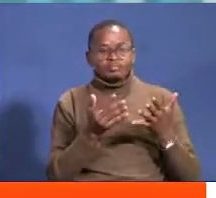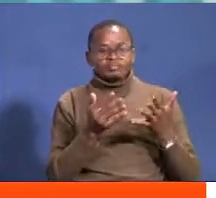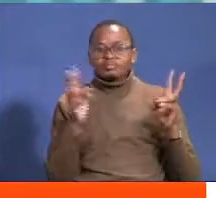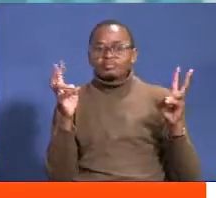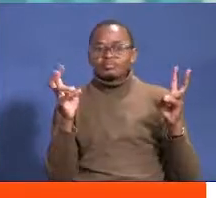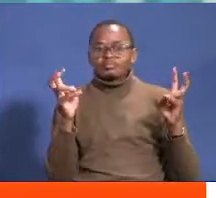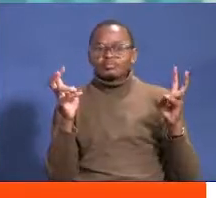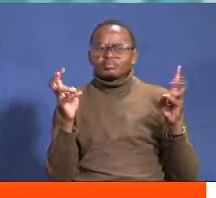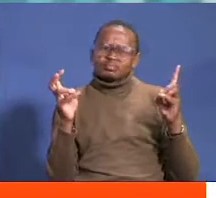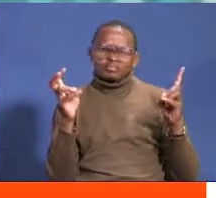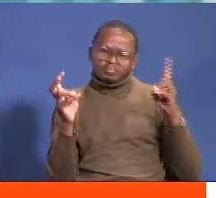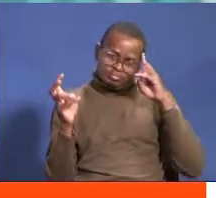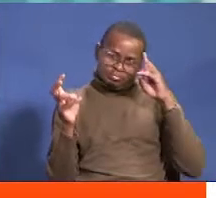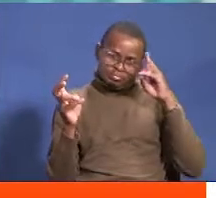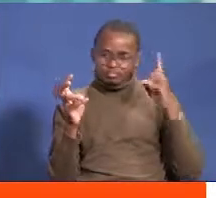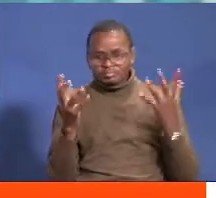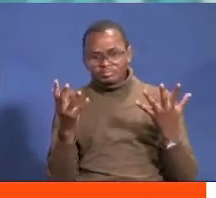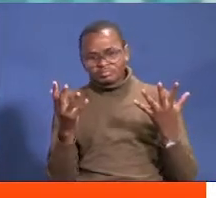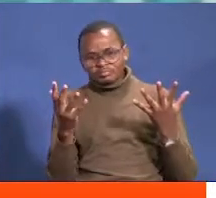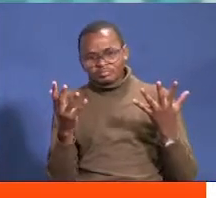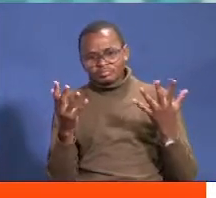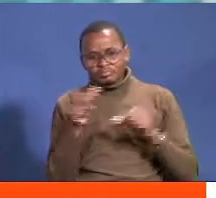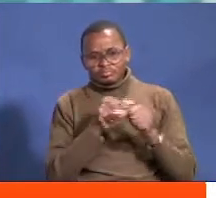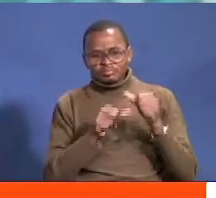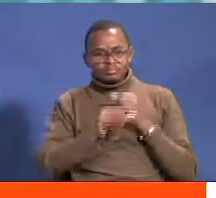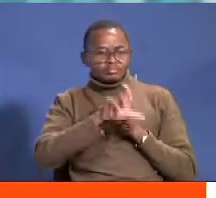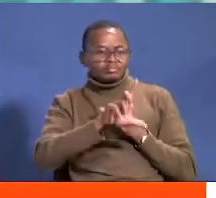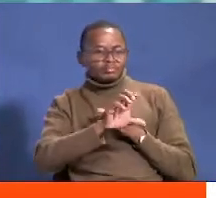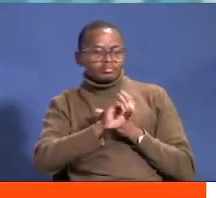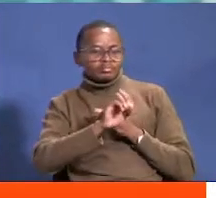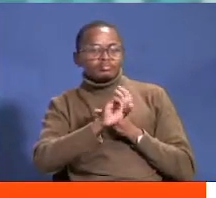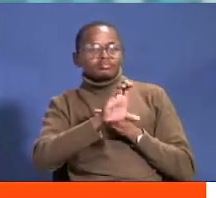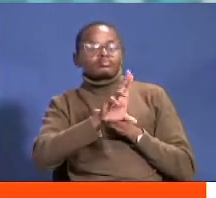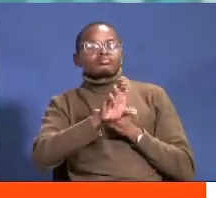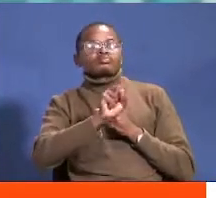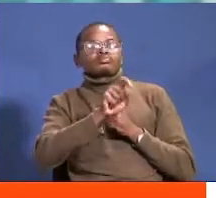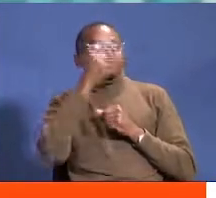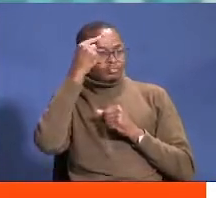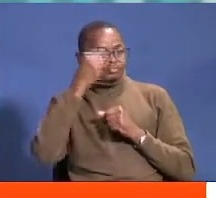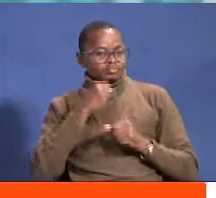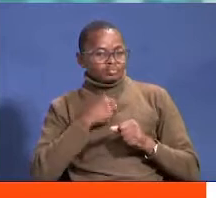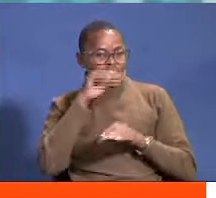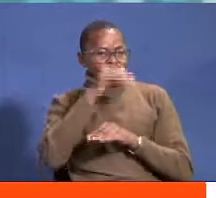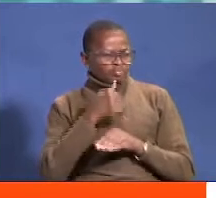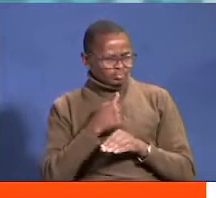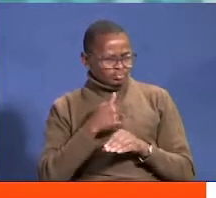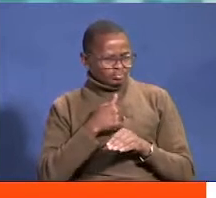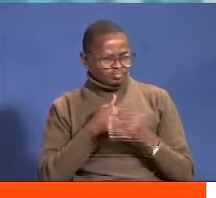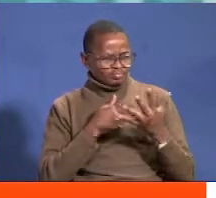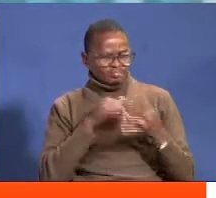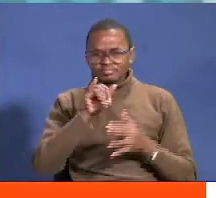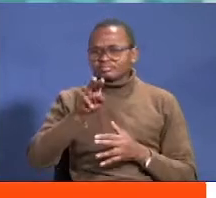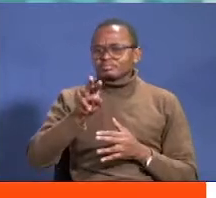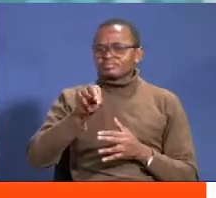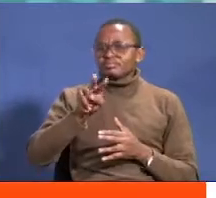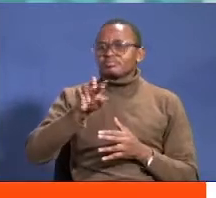issue, the mindset, how really somebody thinks about locust. For me, if you ask me about locust invasion, then